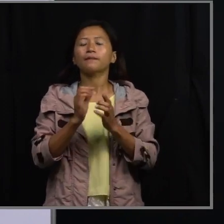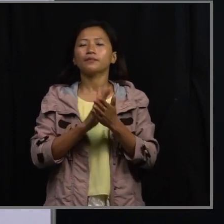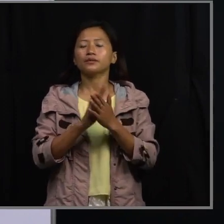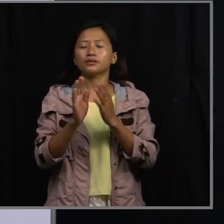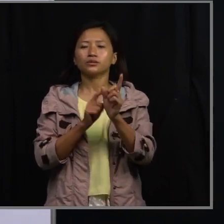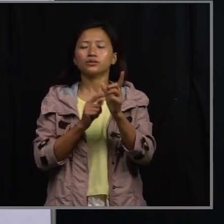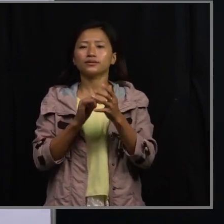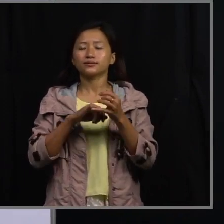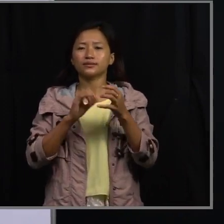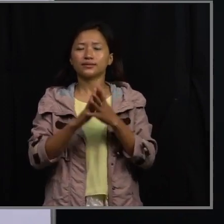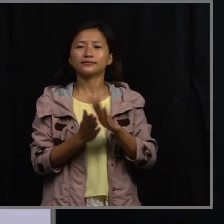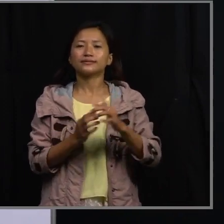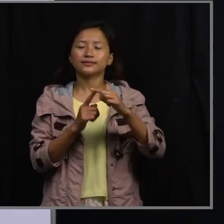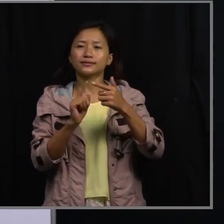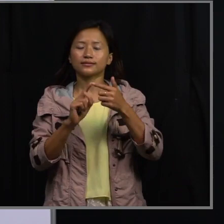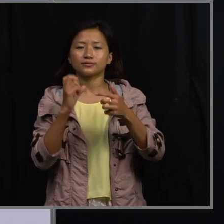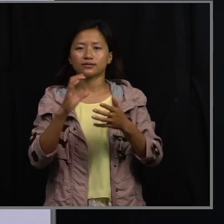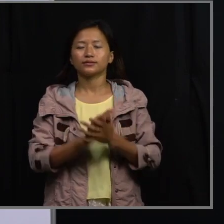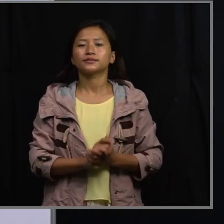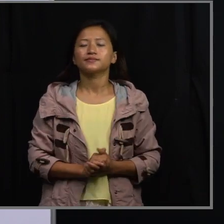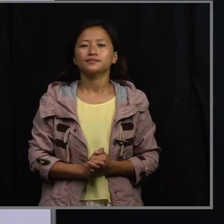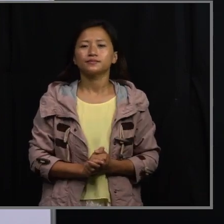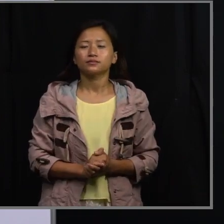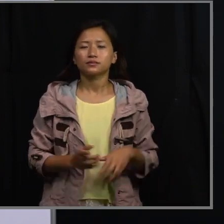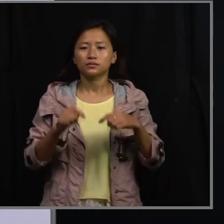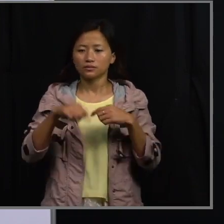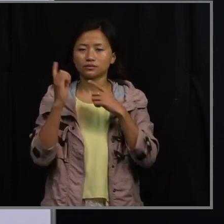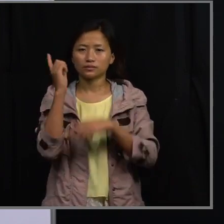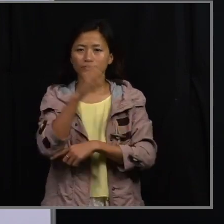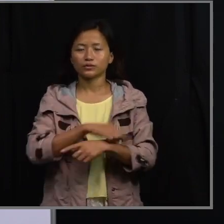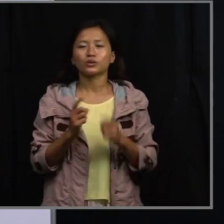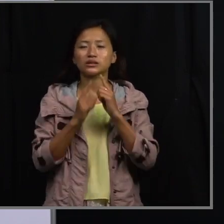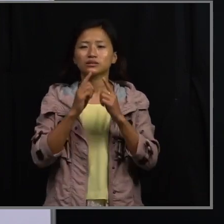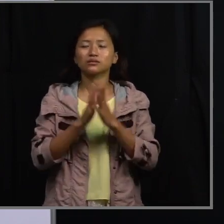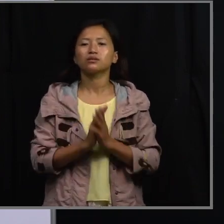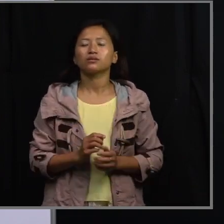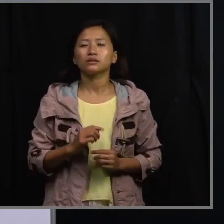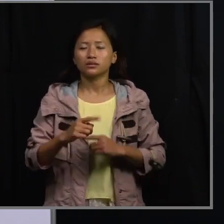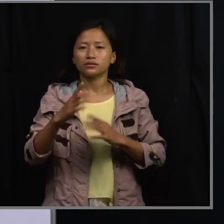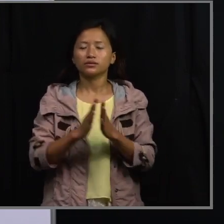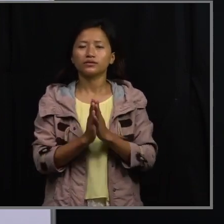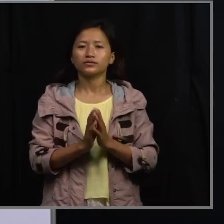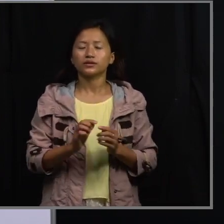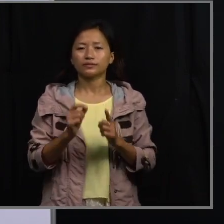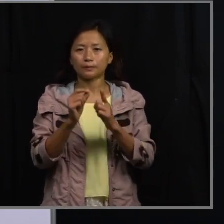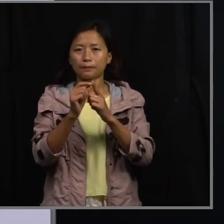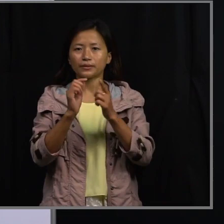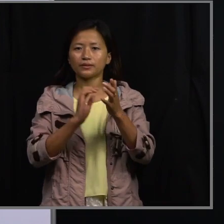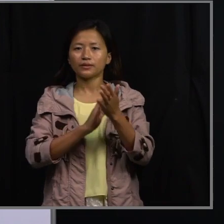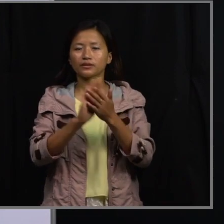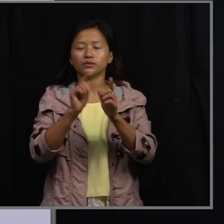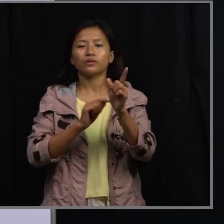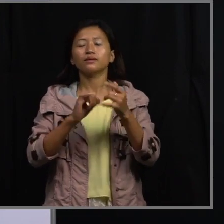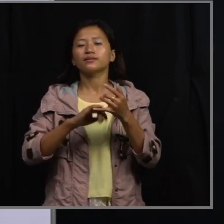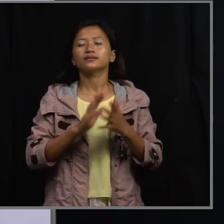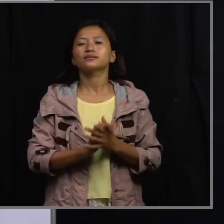as well as the technology. Okay, now today we are going to discuss what is the contribution of physics. As in my first lecture, I already told